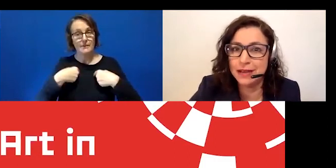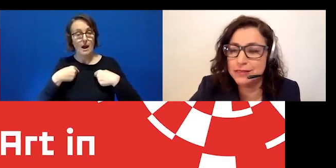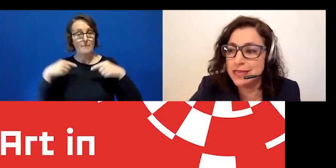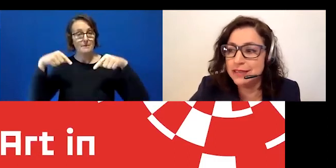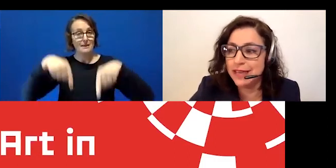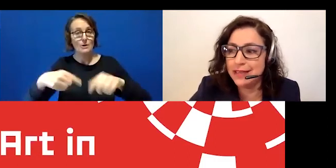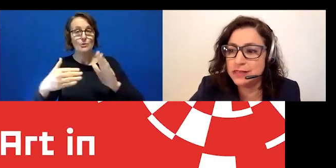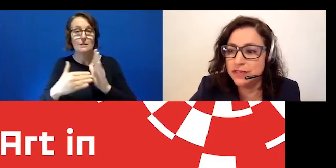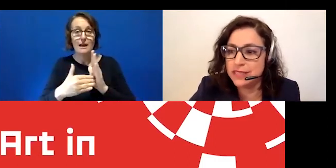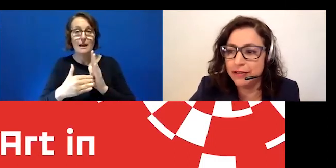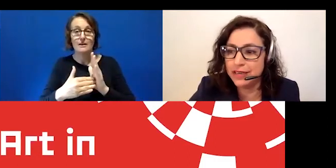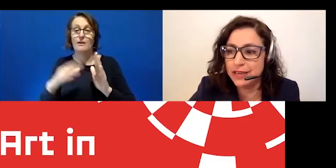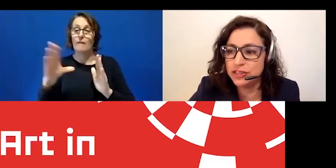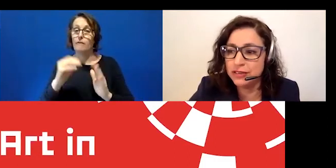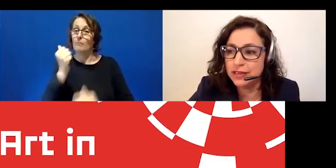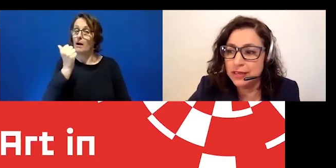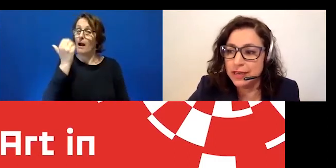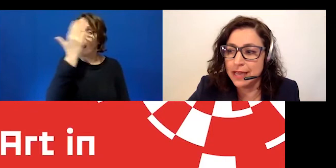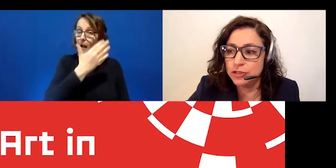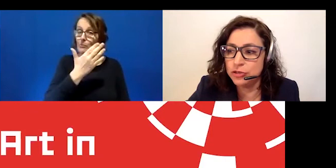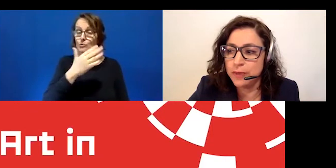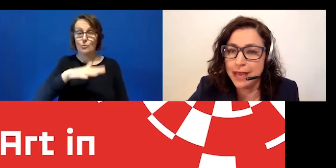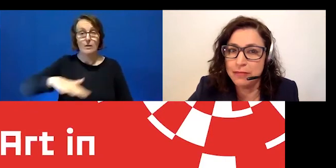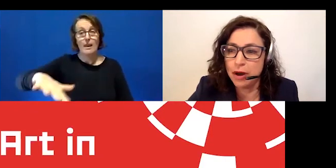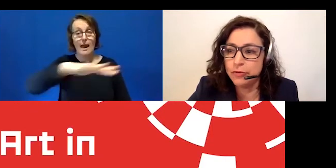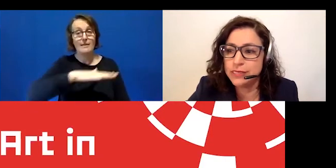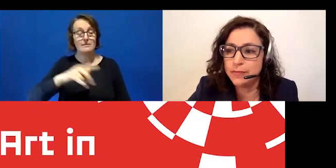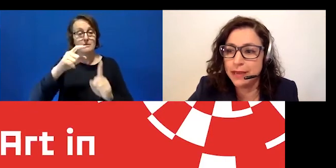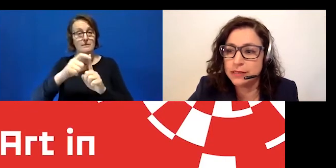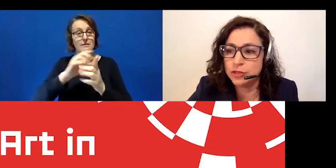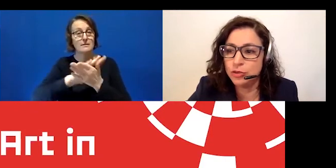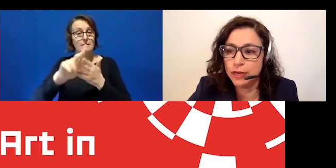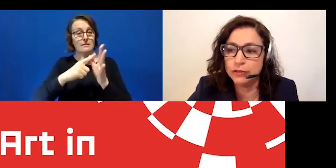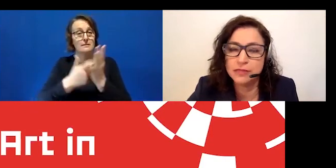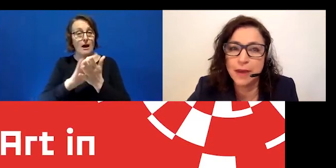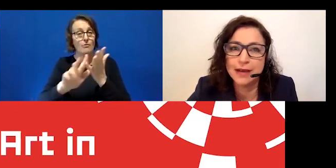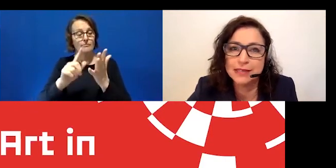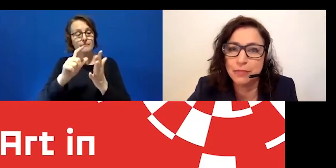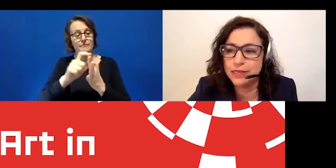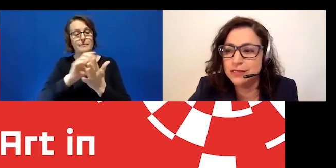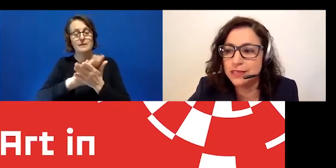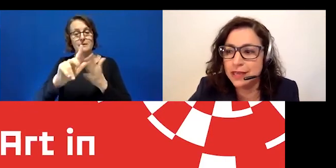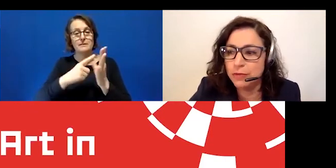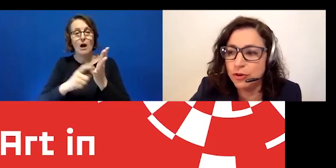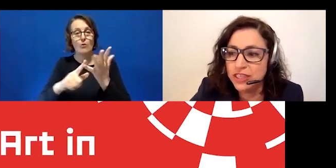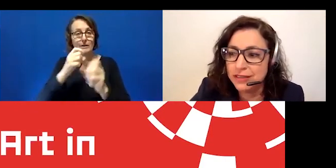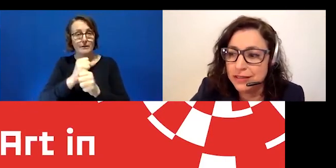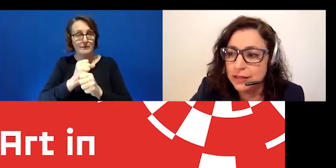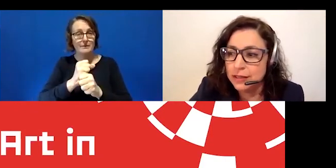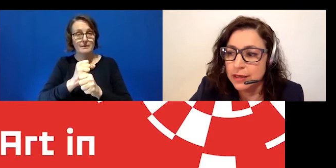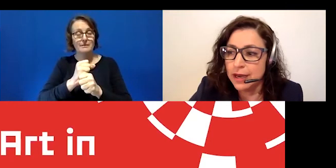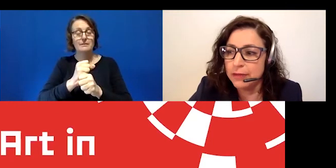the unceded lands of the Darug Nation, and to pay my respects to elders past, present and